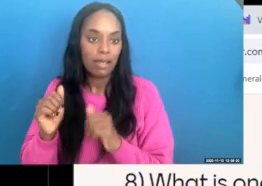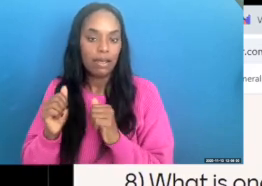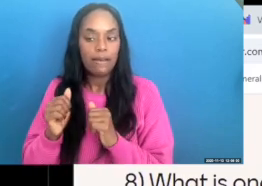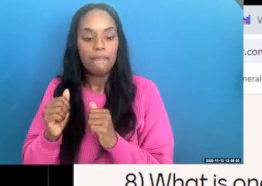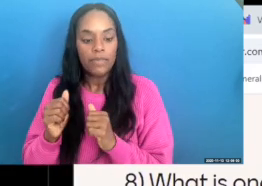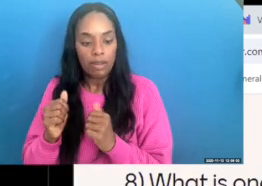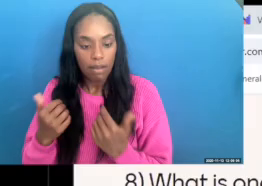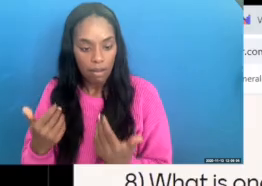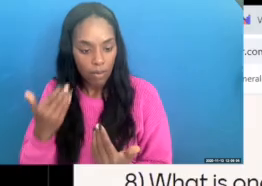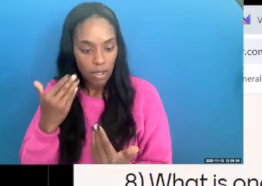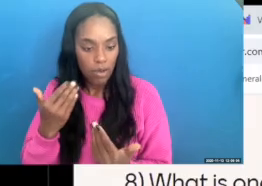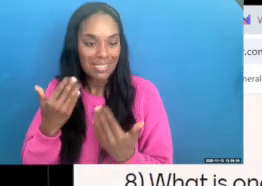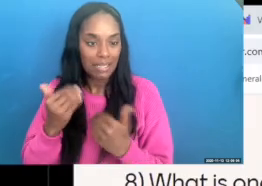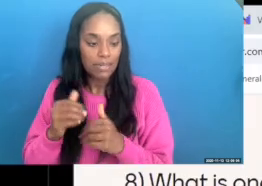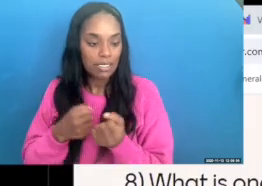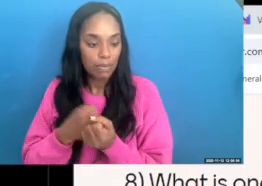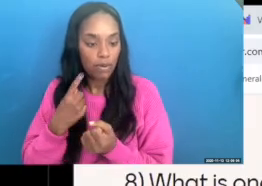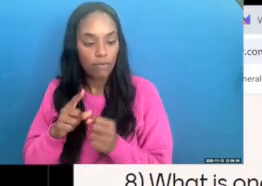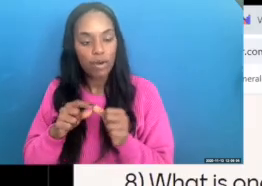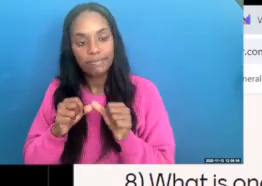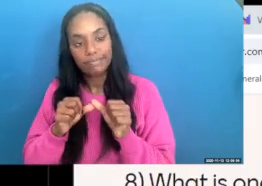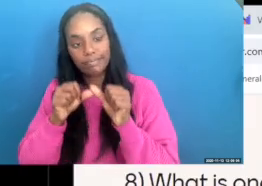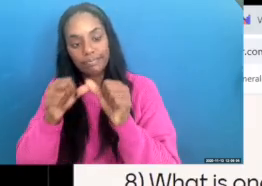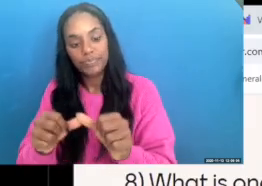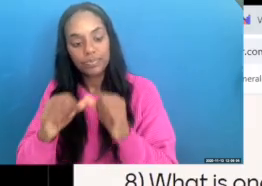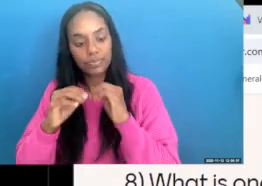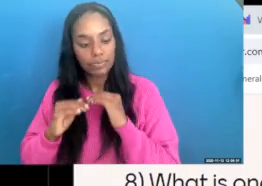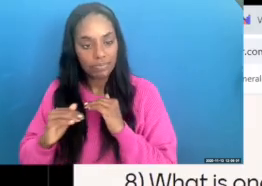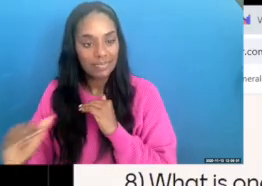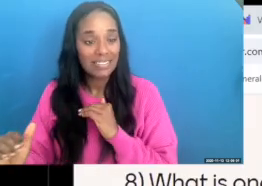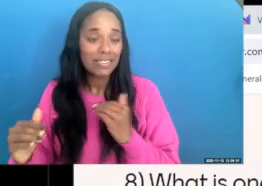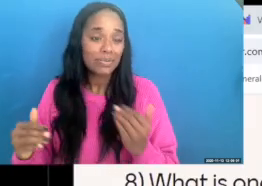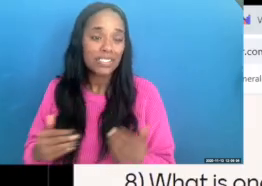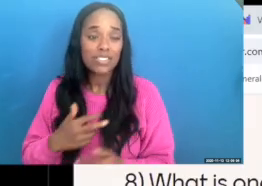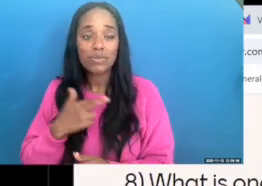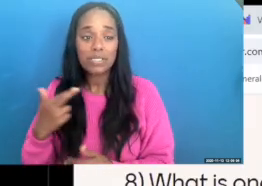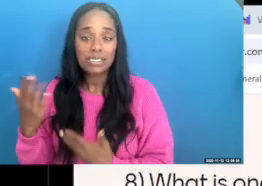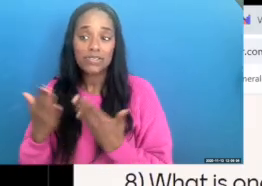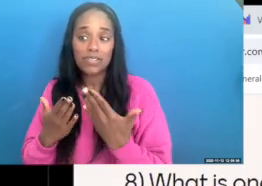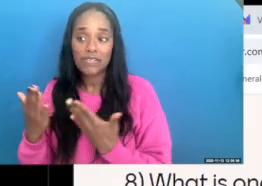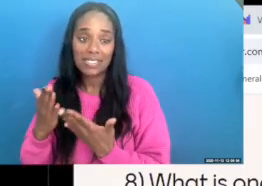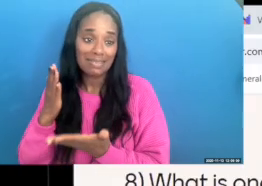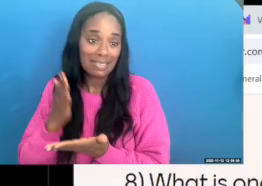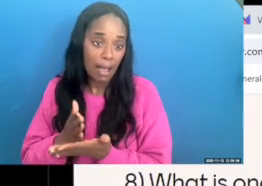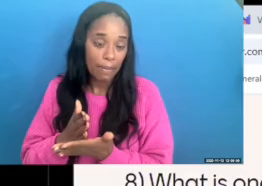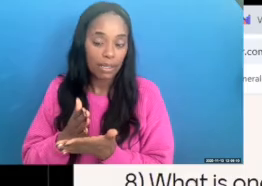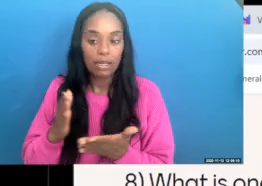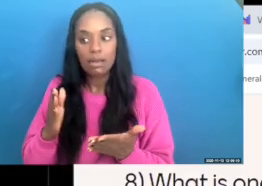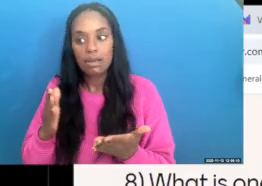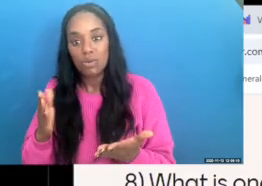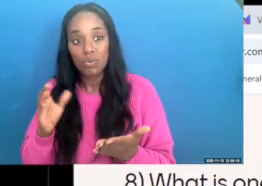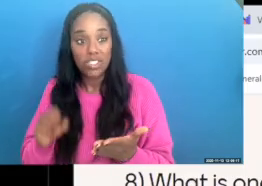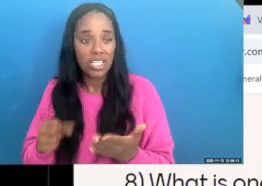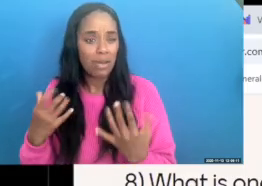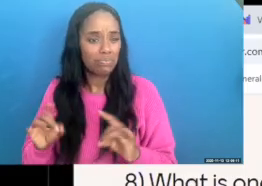state with short-term funding that's available, but we know there's limited support for long-term sustainability of